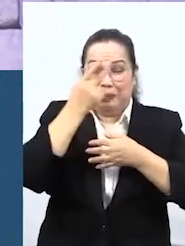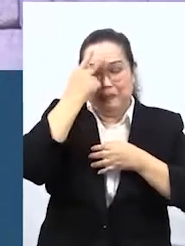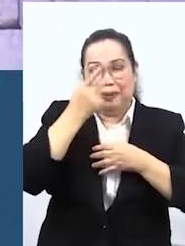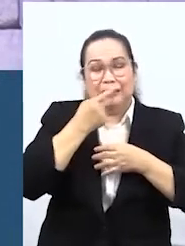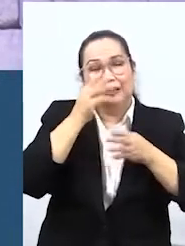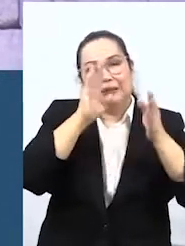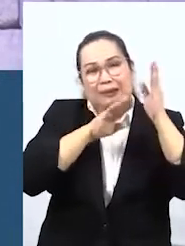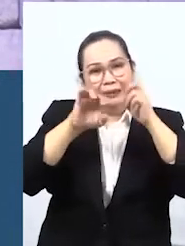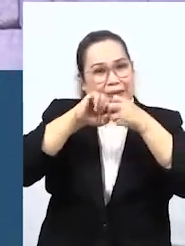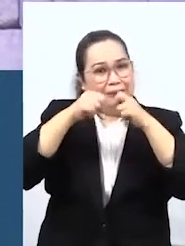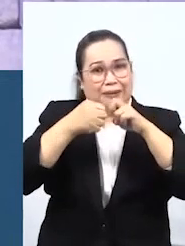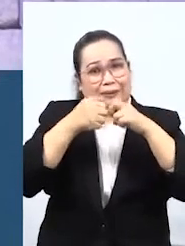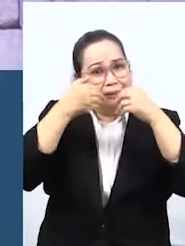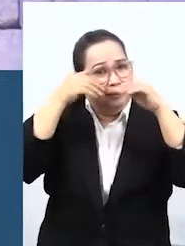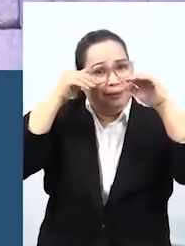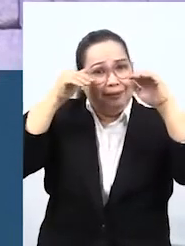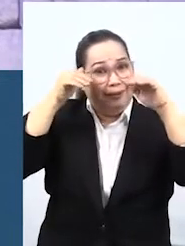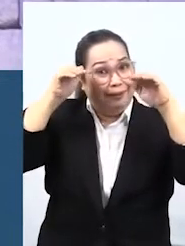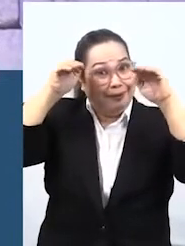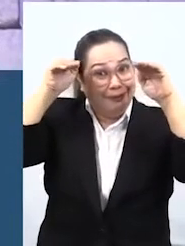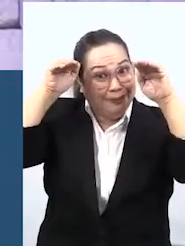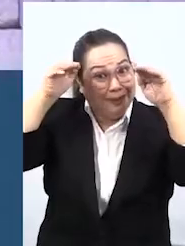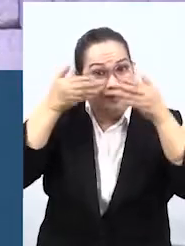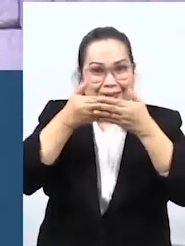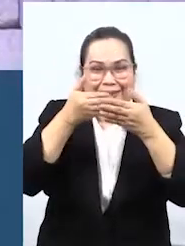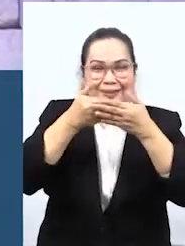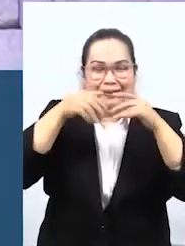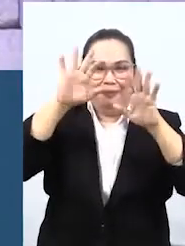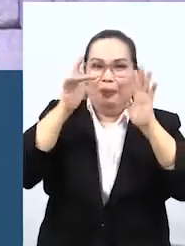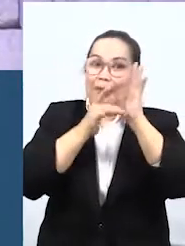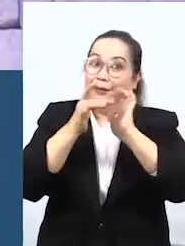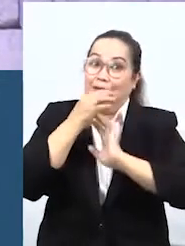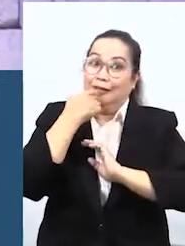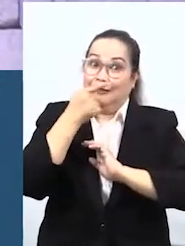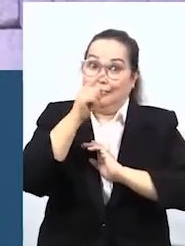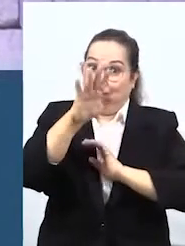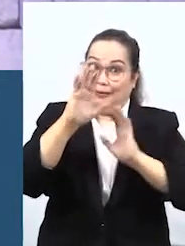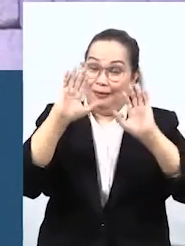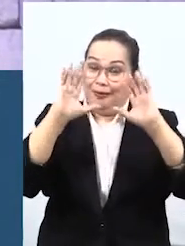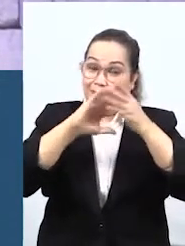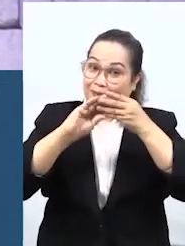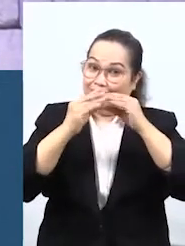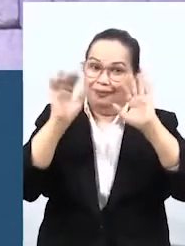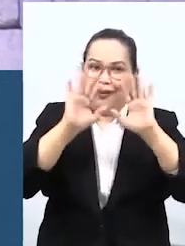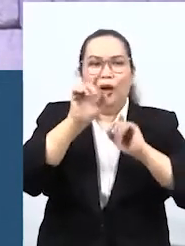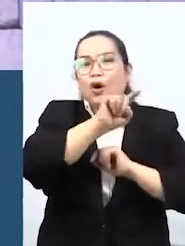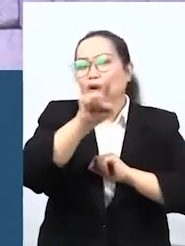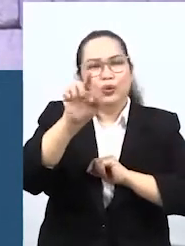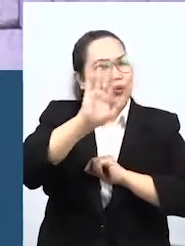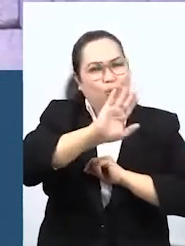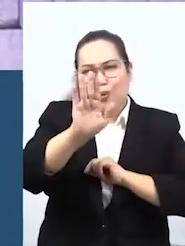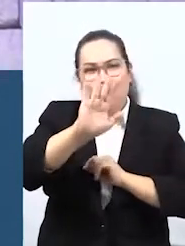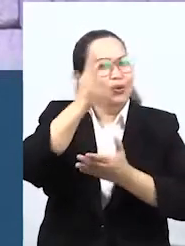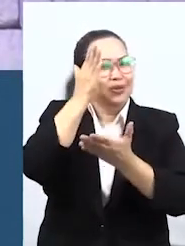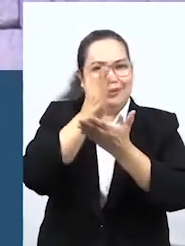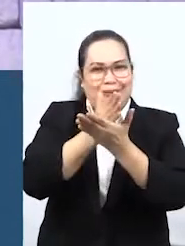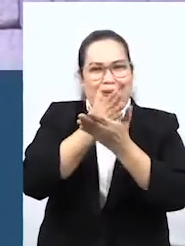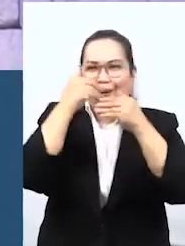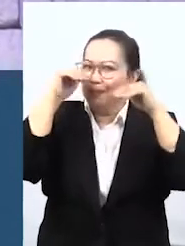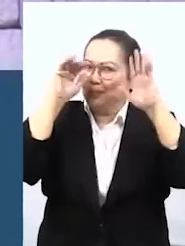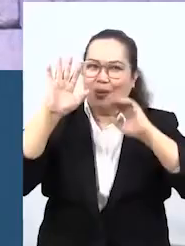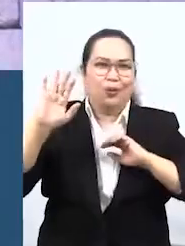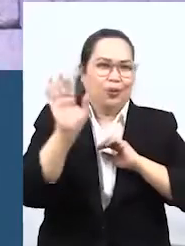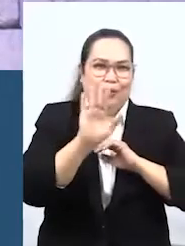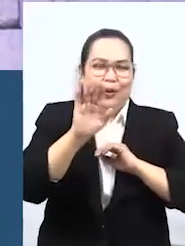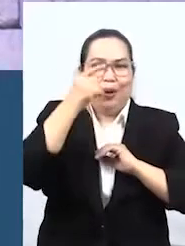you go through when you're about to give up right now Jesus is telling us through this Parable Don't Quit because we serve a